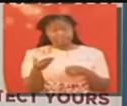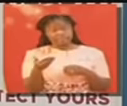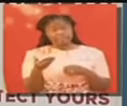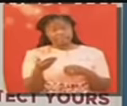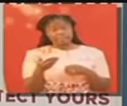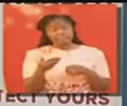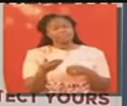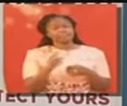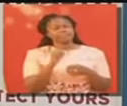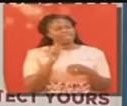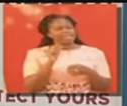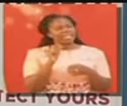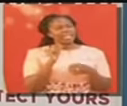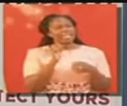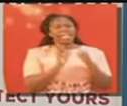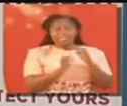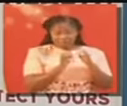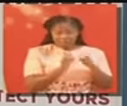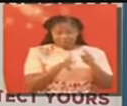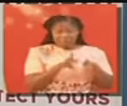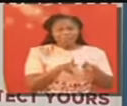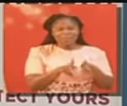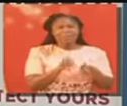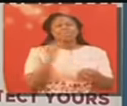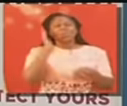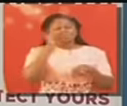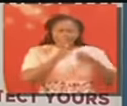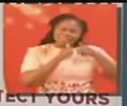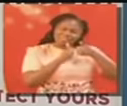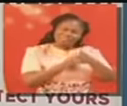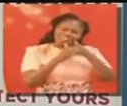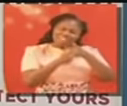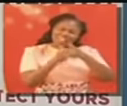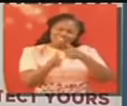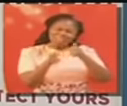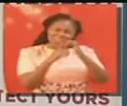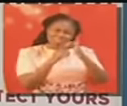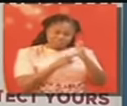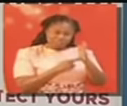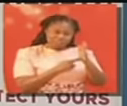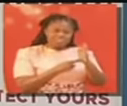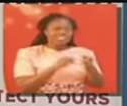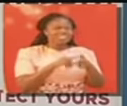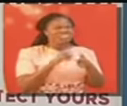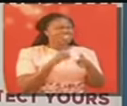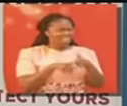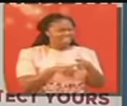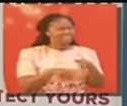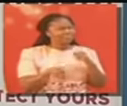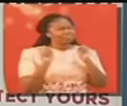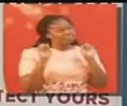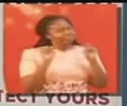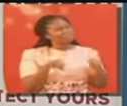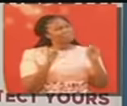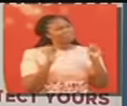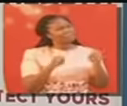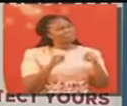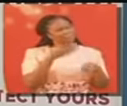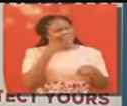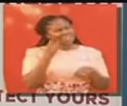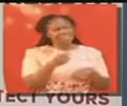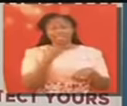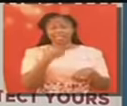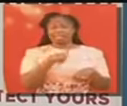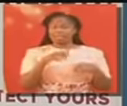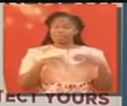followed, lead to the improved outcomes that we're hoping for. So I'm glad that you've actually tied the shape of the